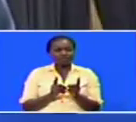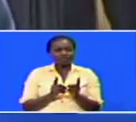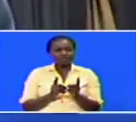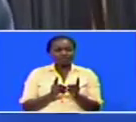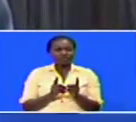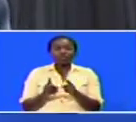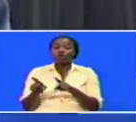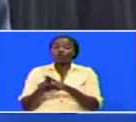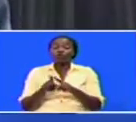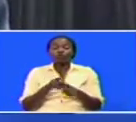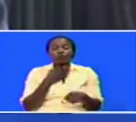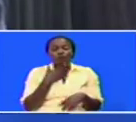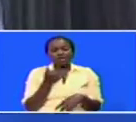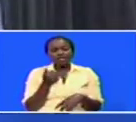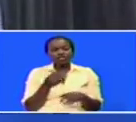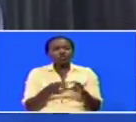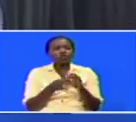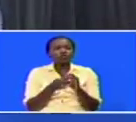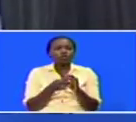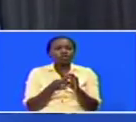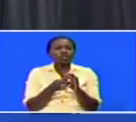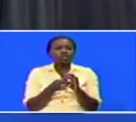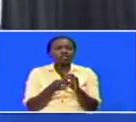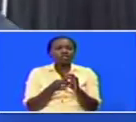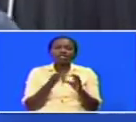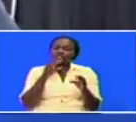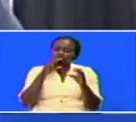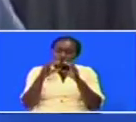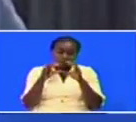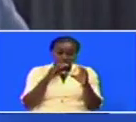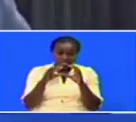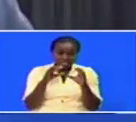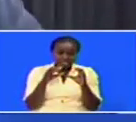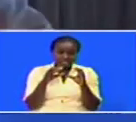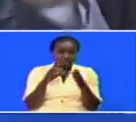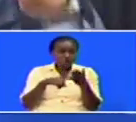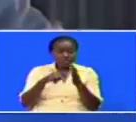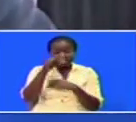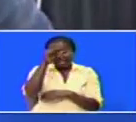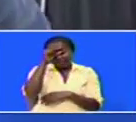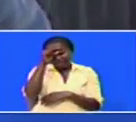I also want to join in communicating that what the governors